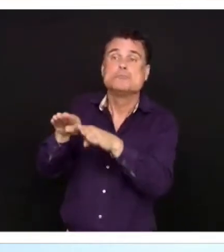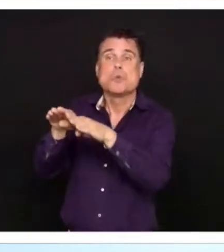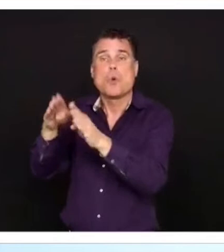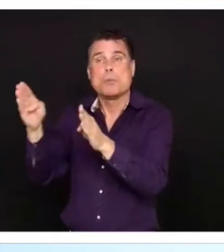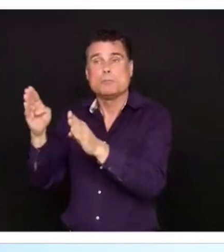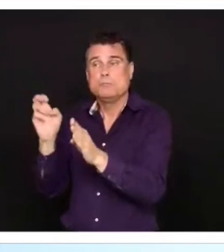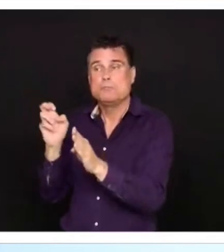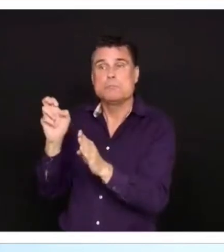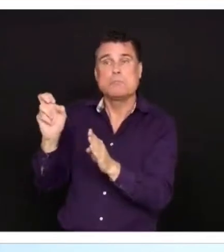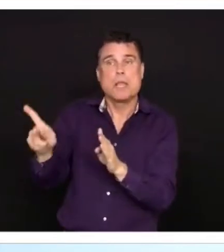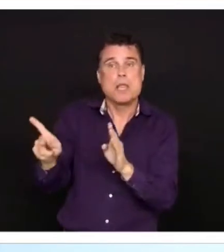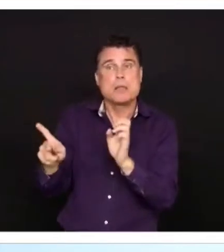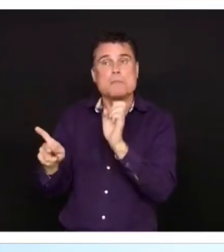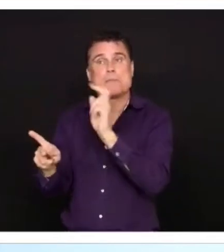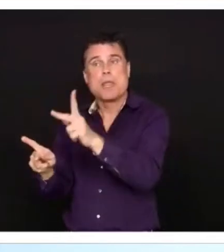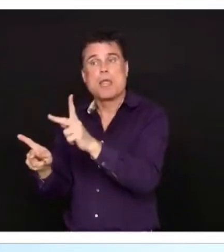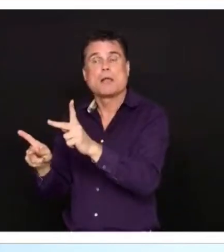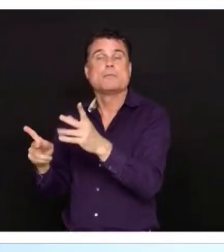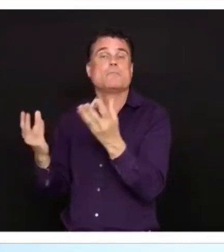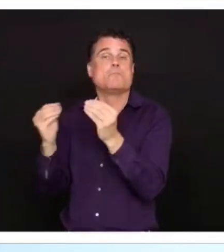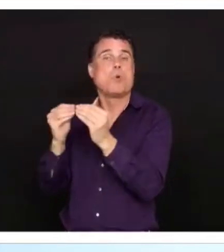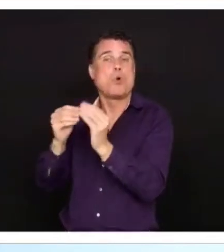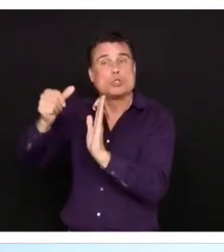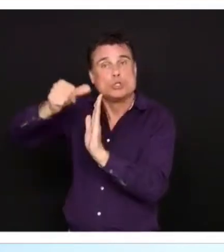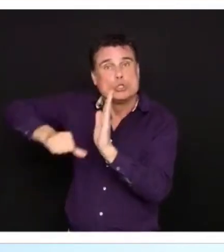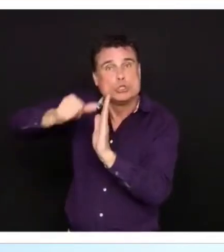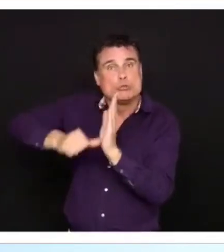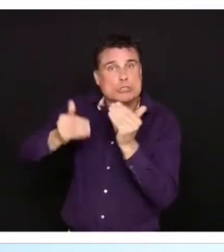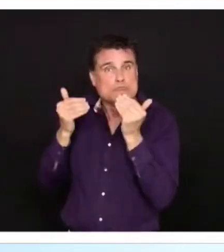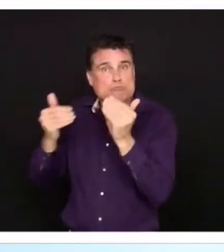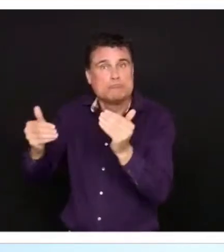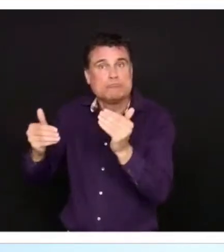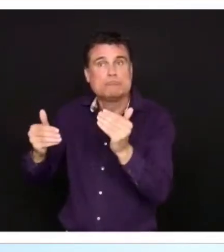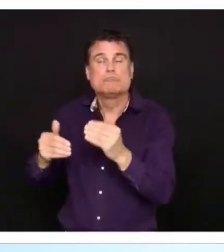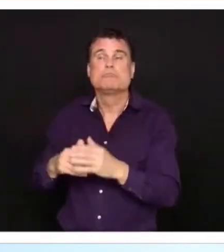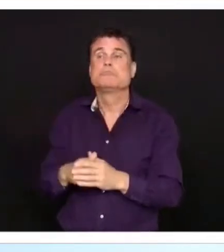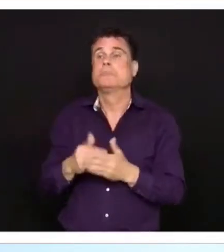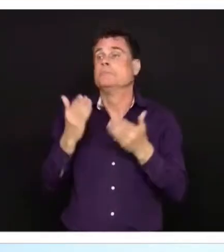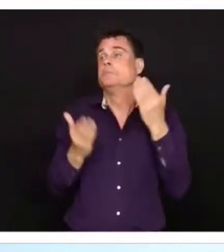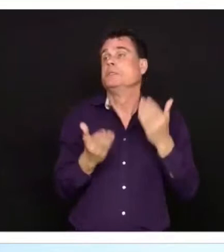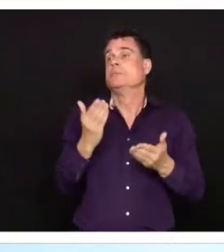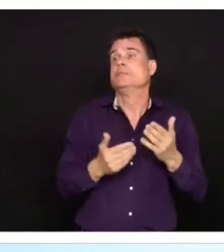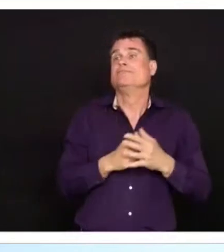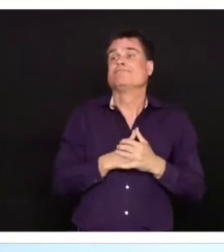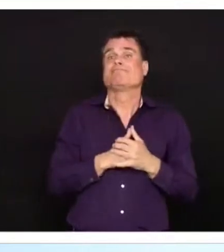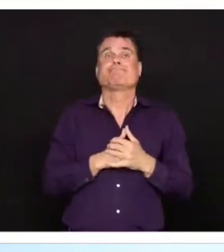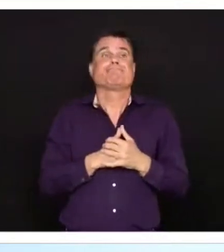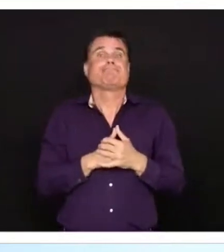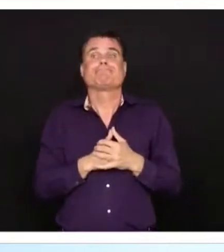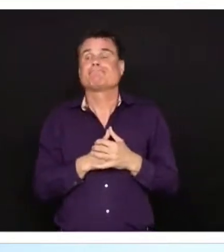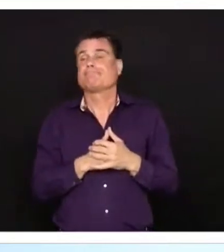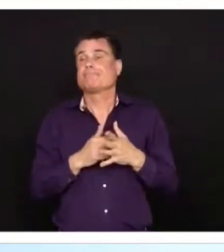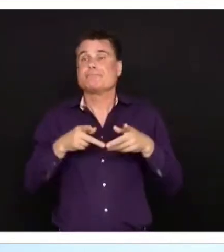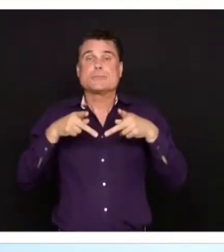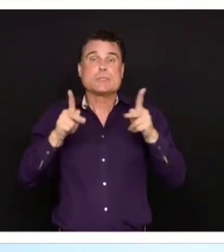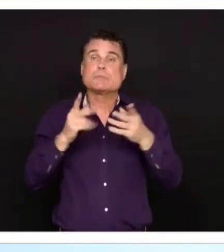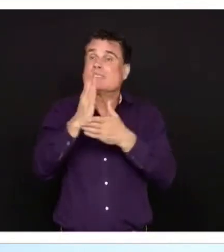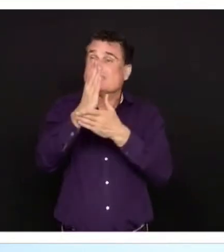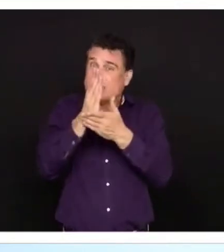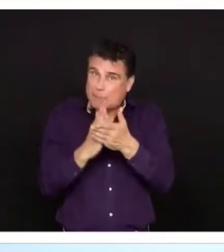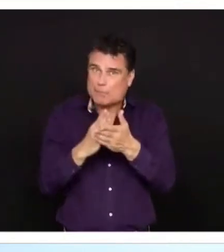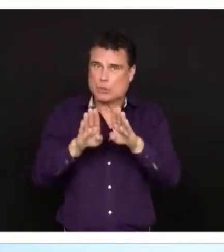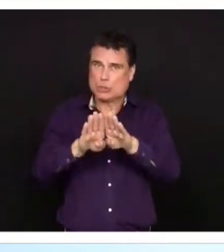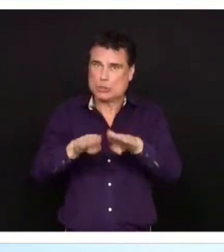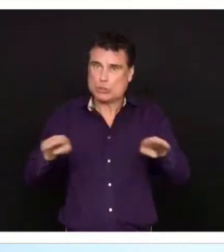children going to school at certain times, none of the mingling that we used to have with kids getting together, as